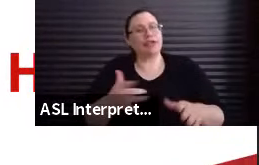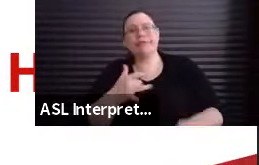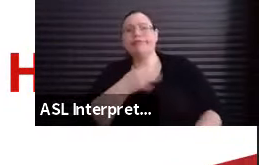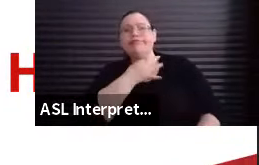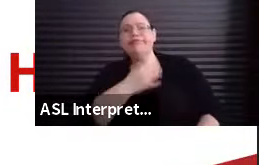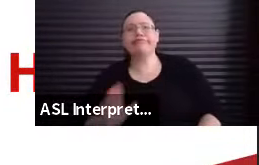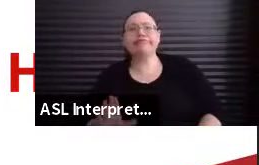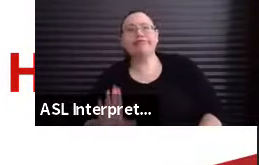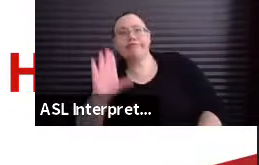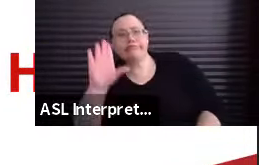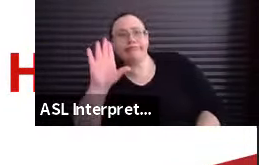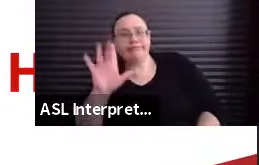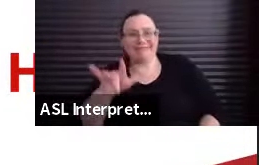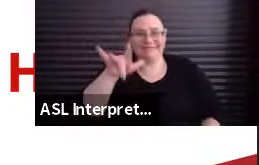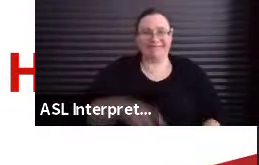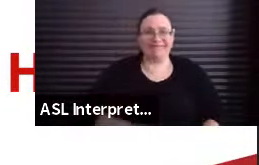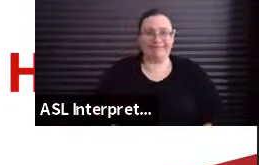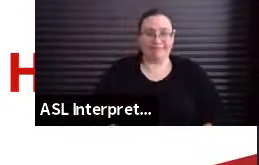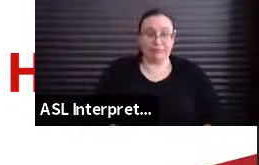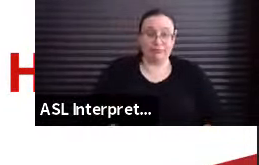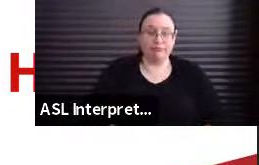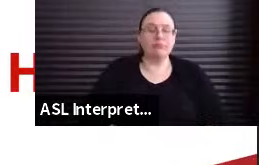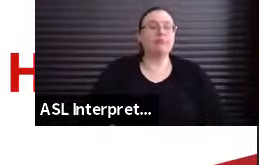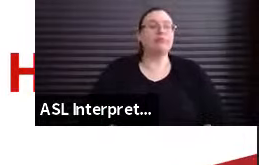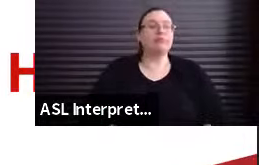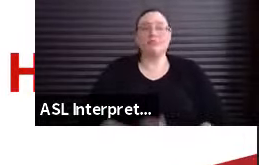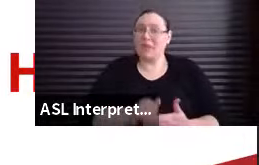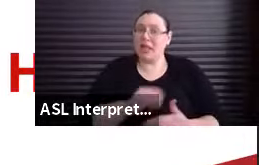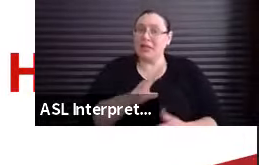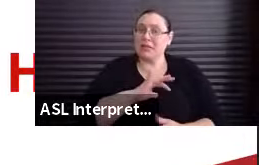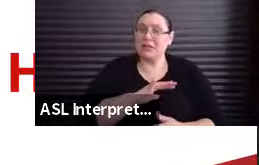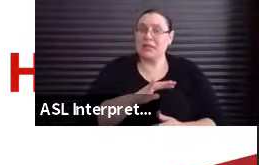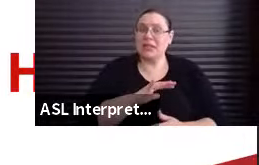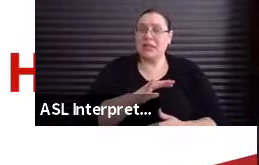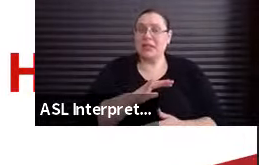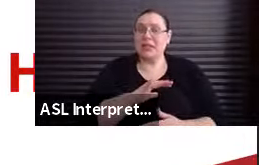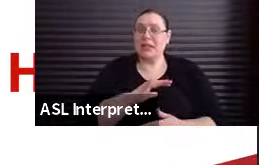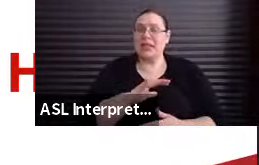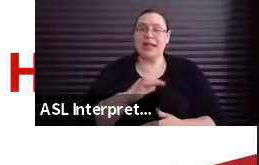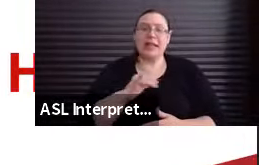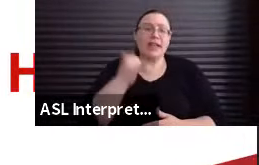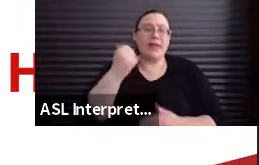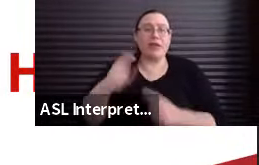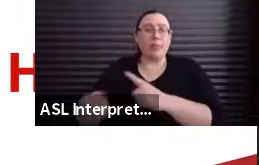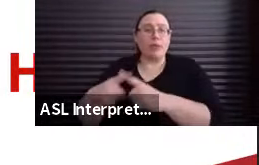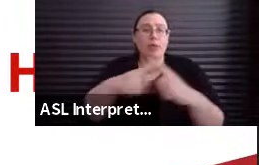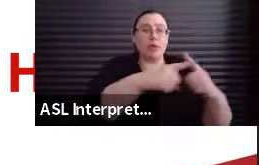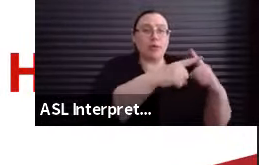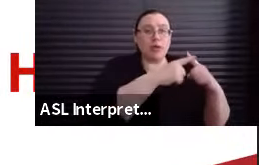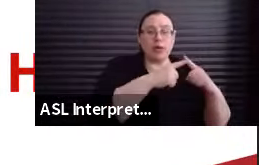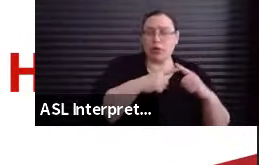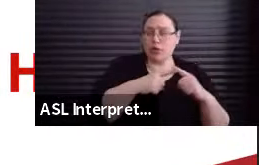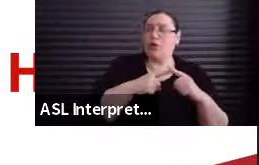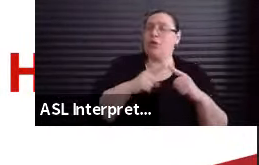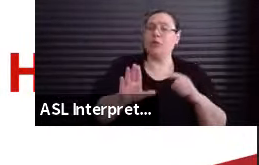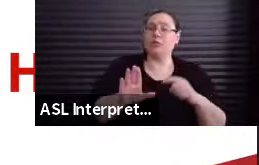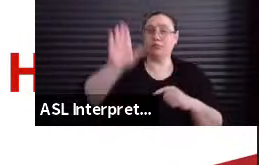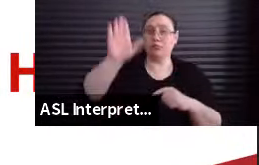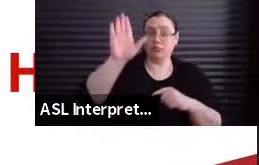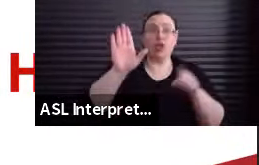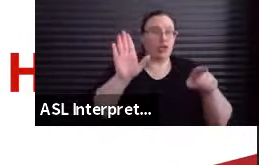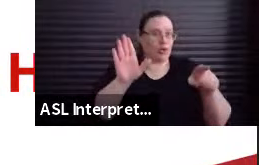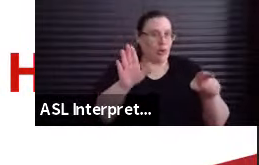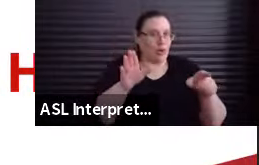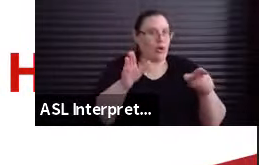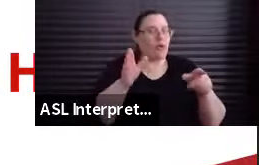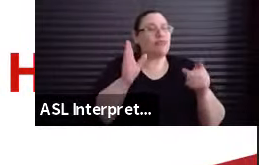hand, which is, again, helpful if everyone's muted, they want to raise their hand, they'd hit that raise hand button, and then you as the presenter could call